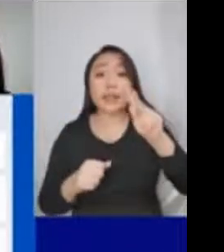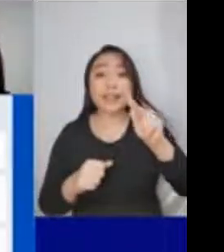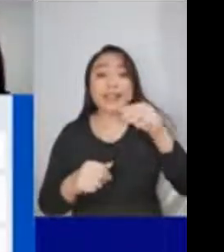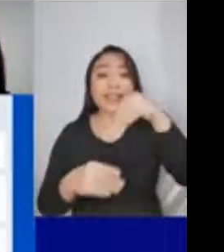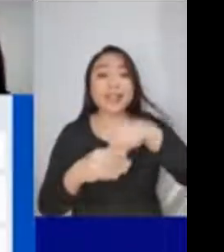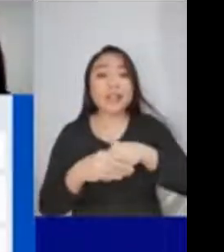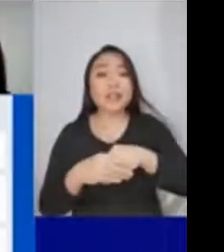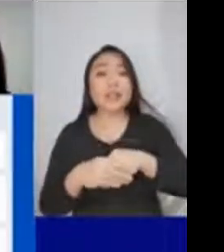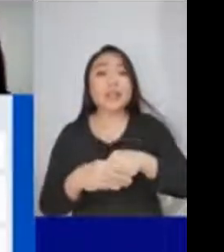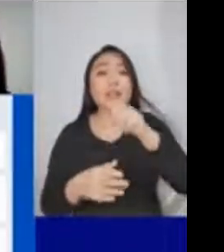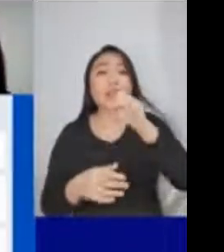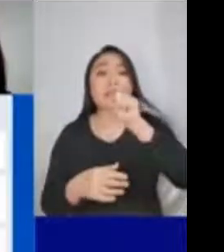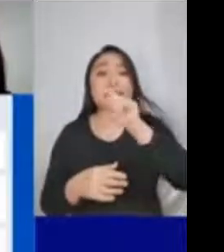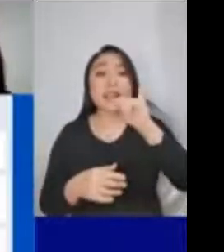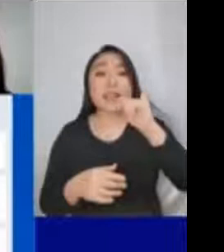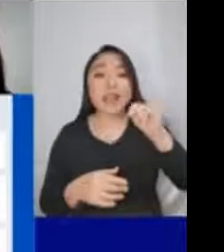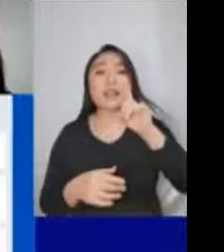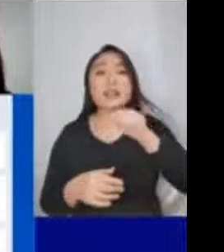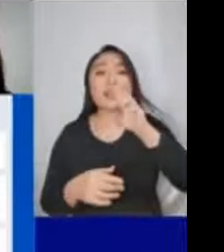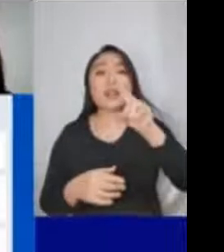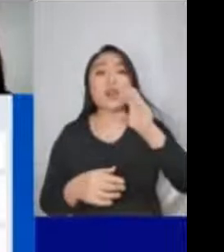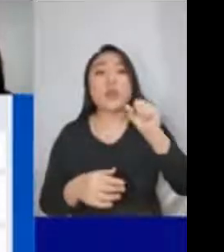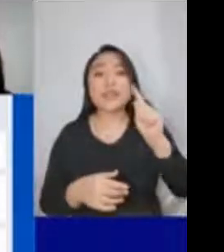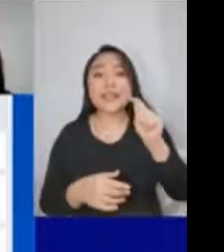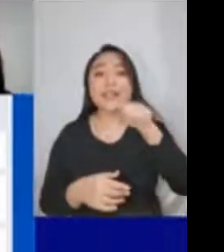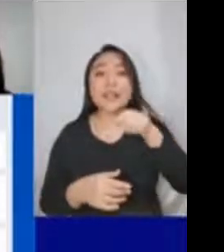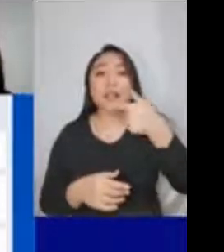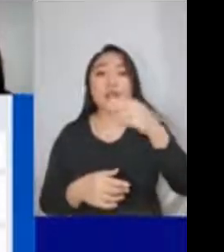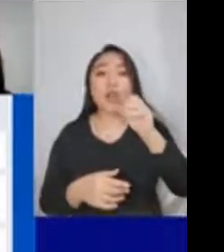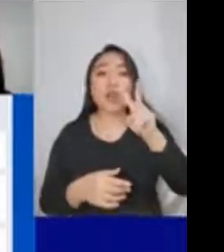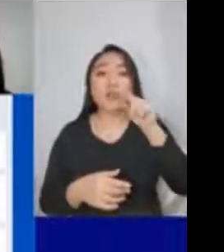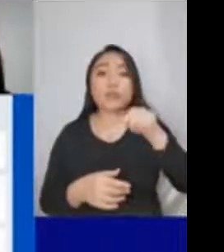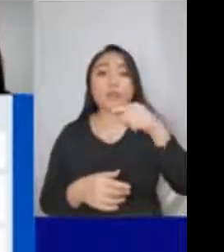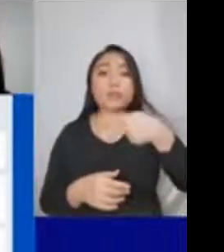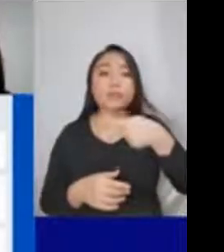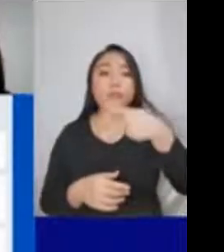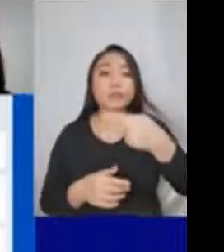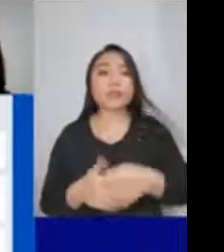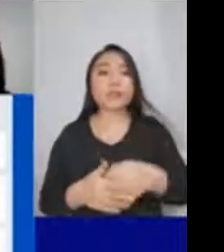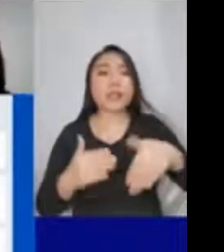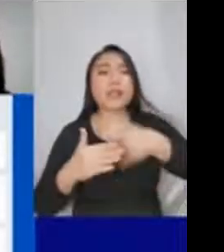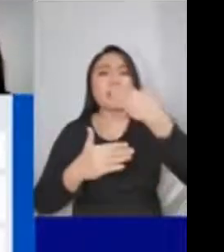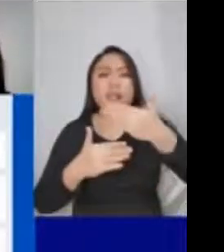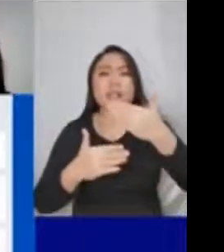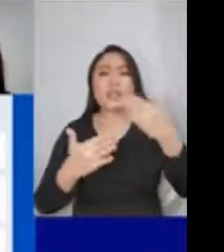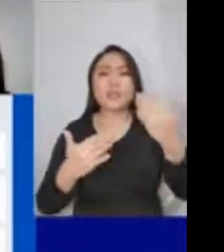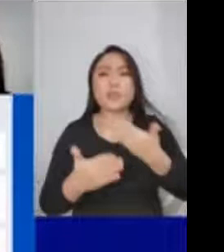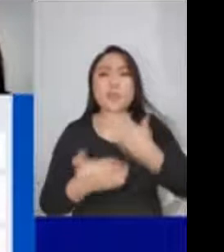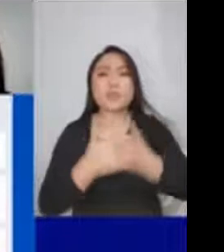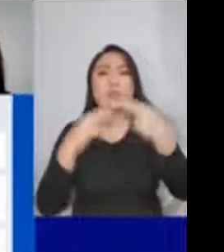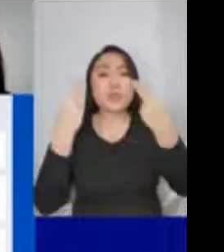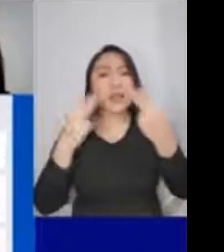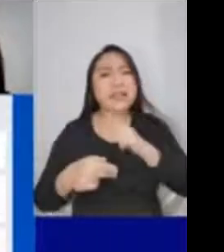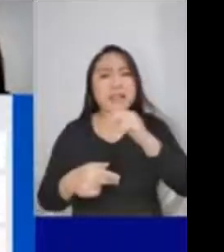topic number 3. Next, we have the DOSTV mobile app to watch all of the past and current episodes of